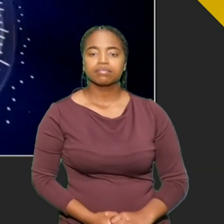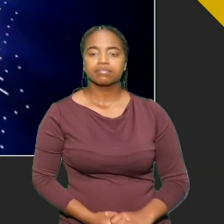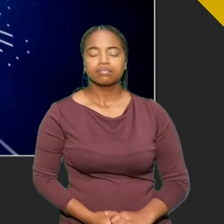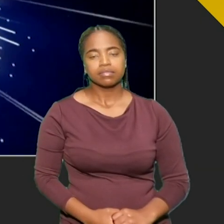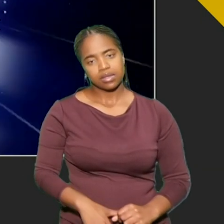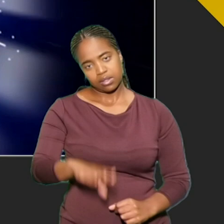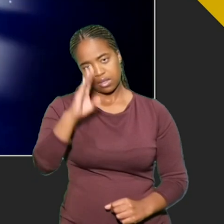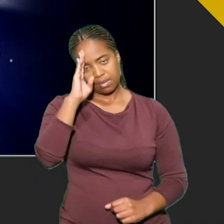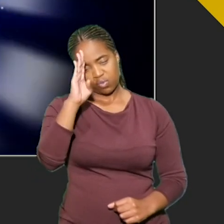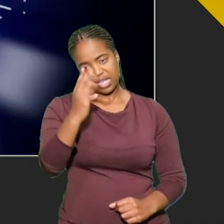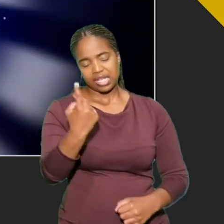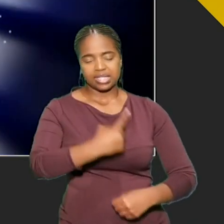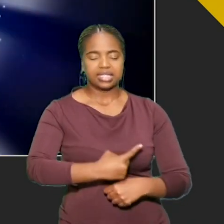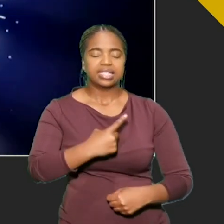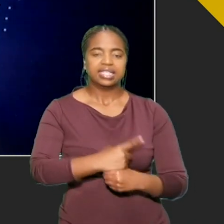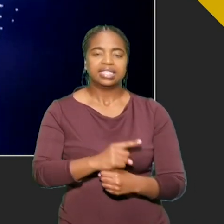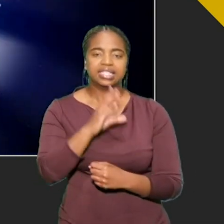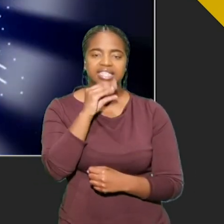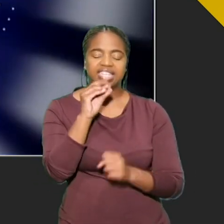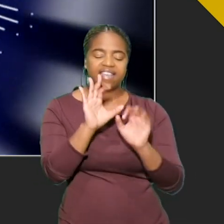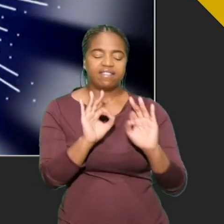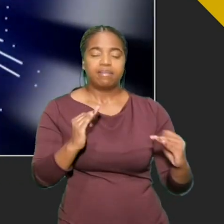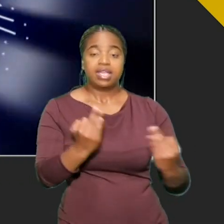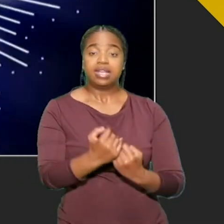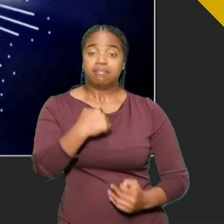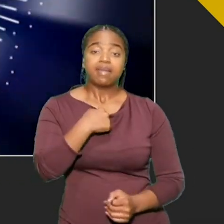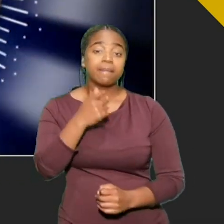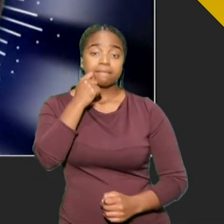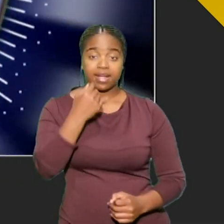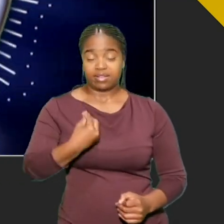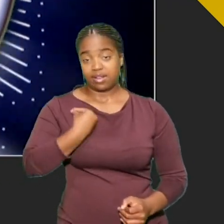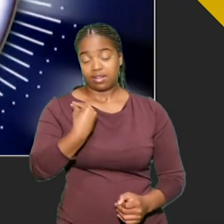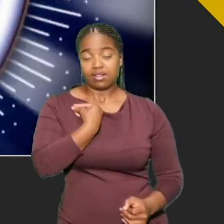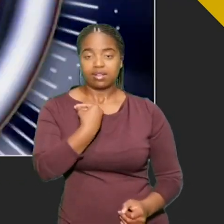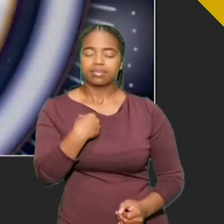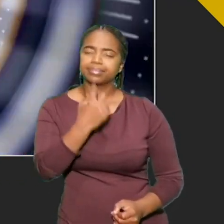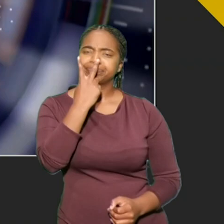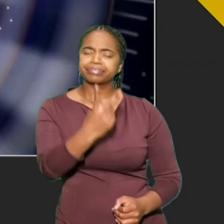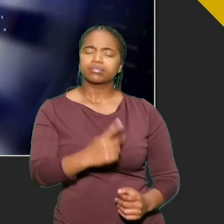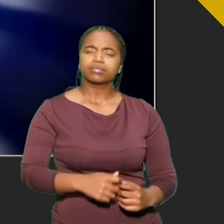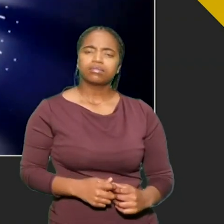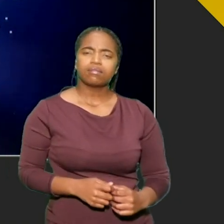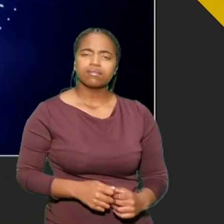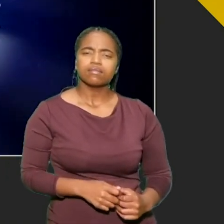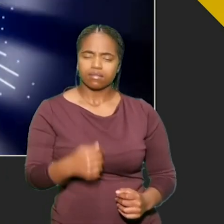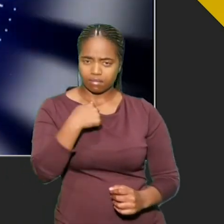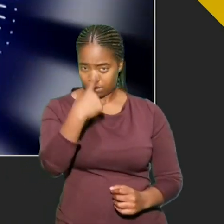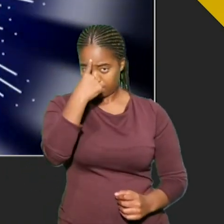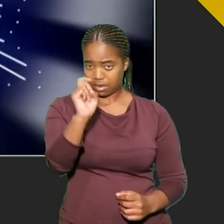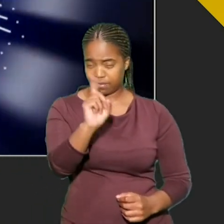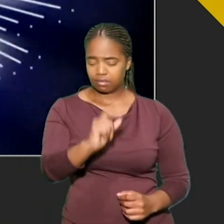Sanibonani Daily Thetha family. As a young man, when I'm looking at this, I believe